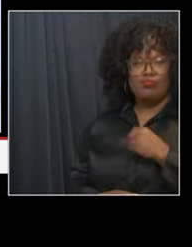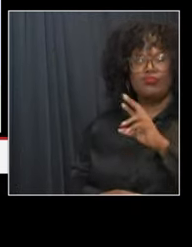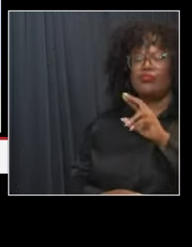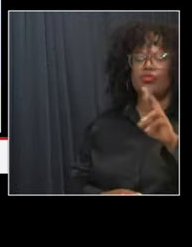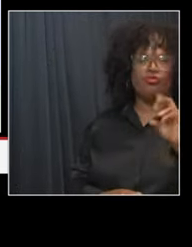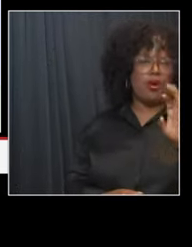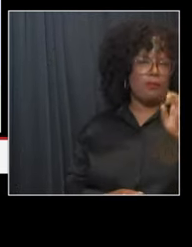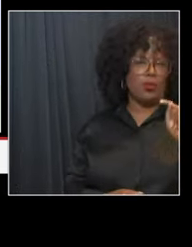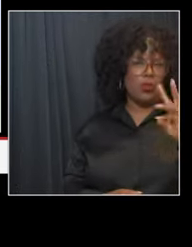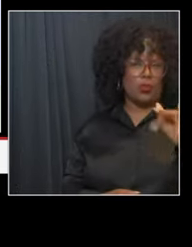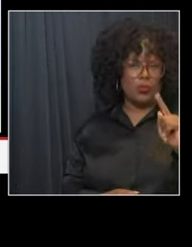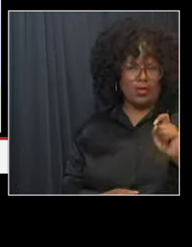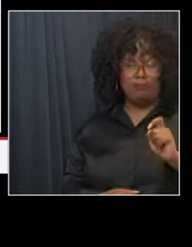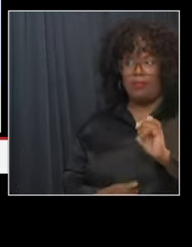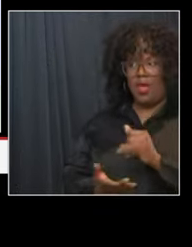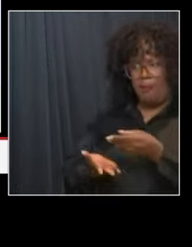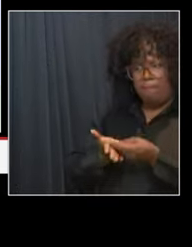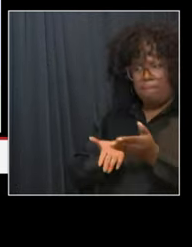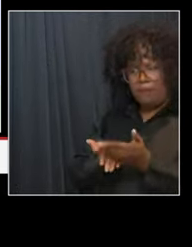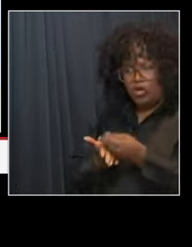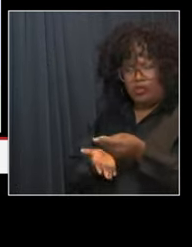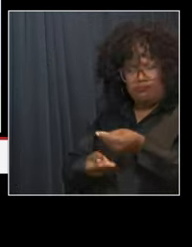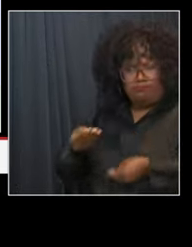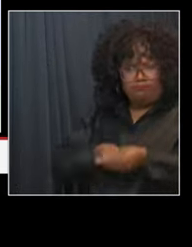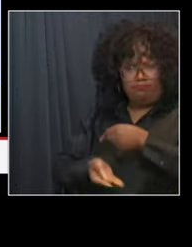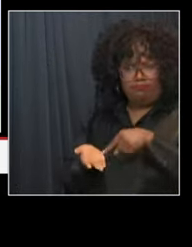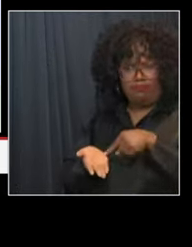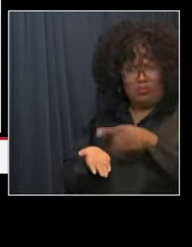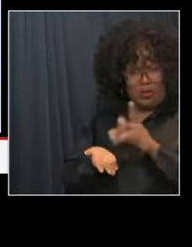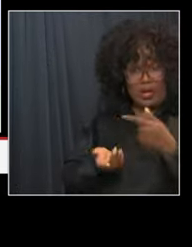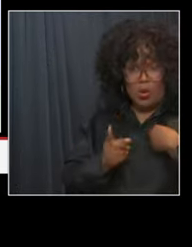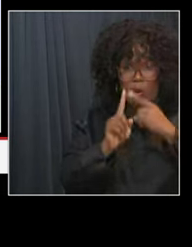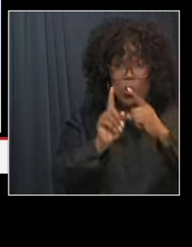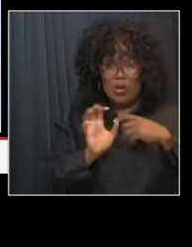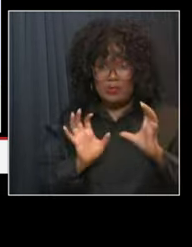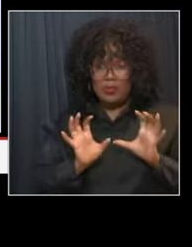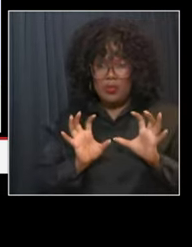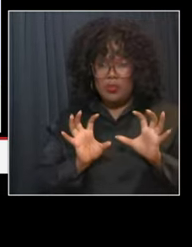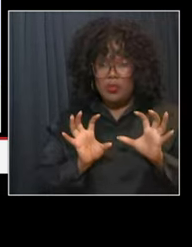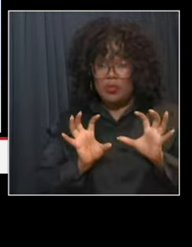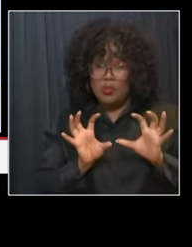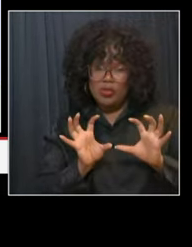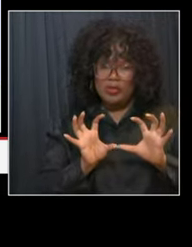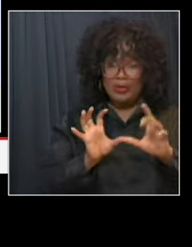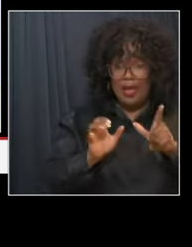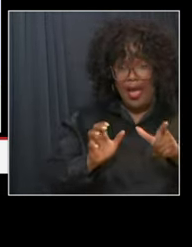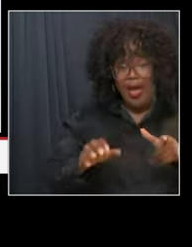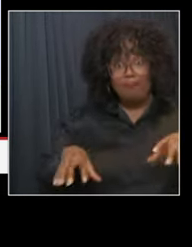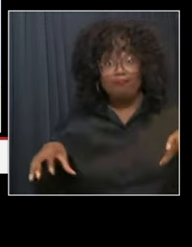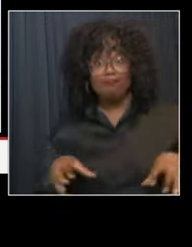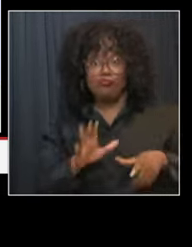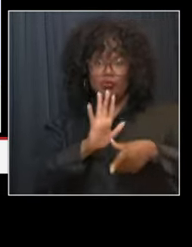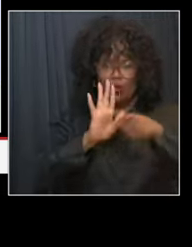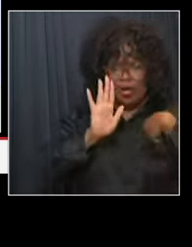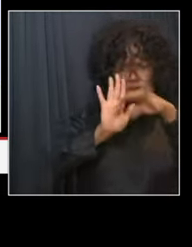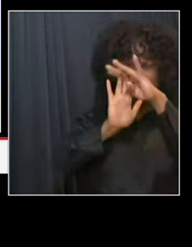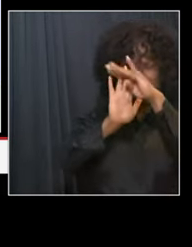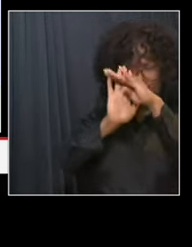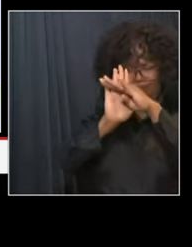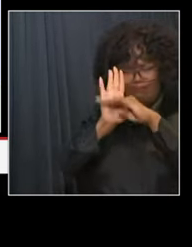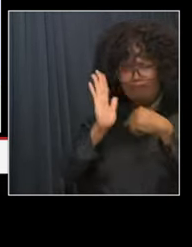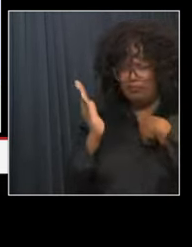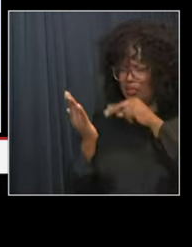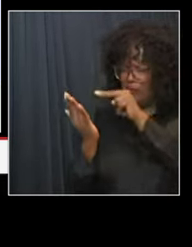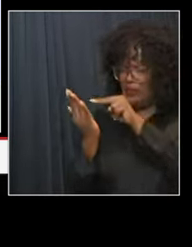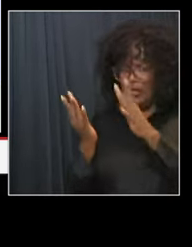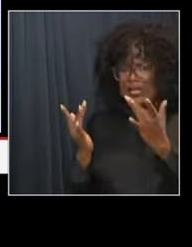financial performance review so that we could uncover where we could save money in our government as we headed into more difficult times. That